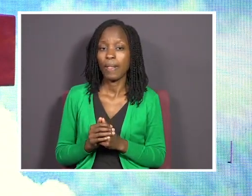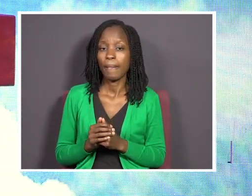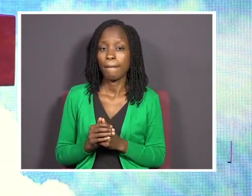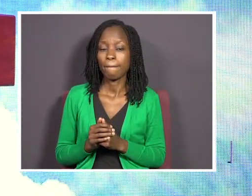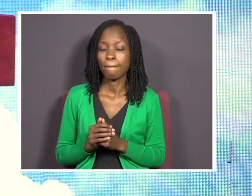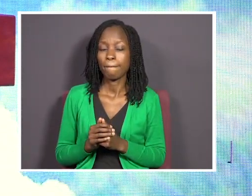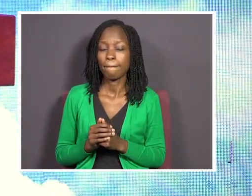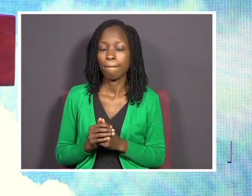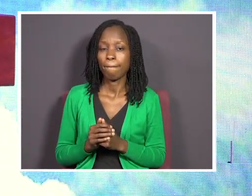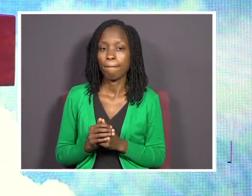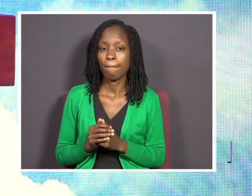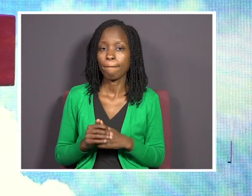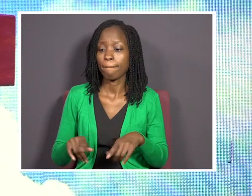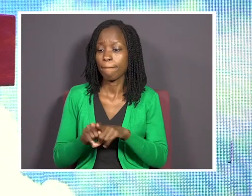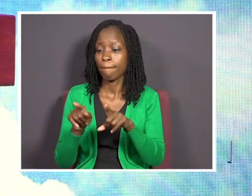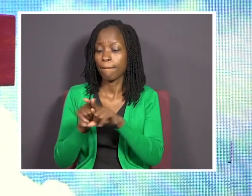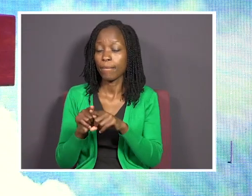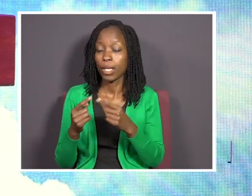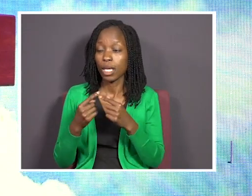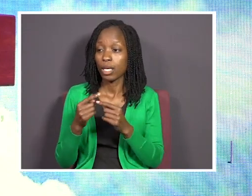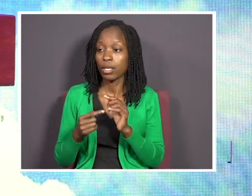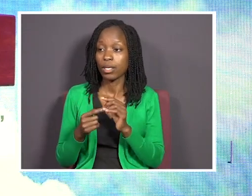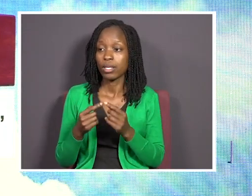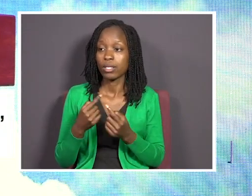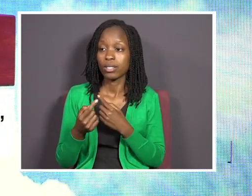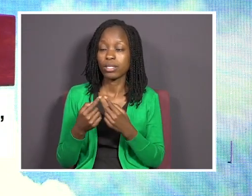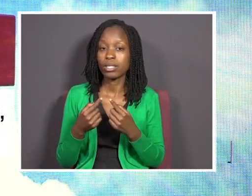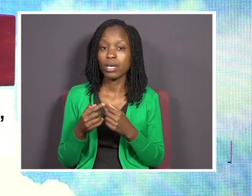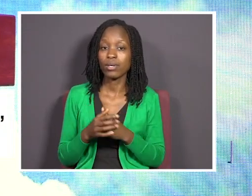and despise. He also goes on to say, when I